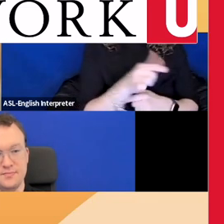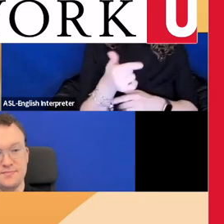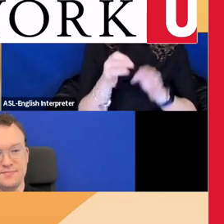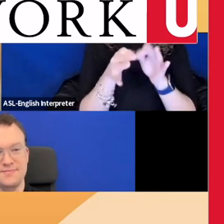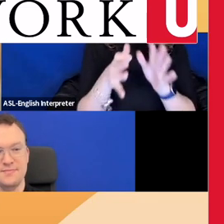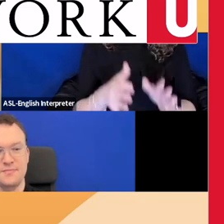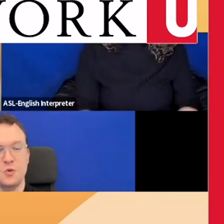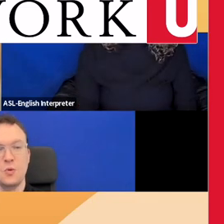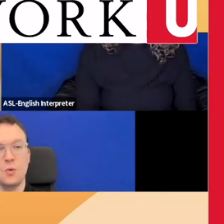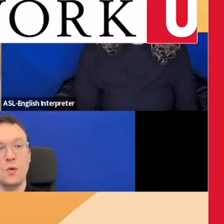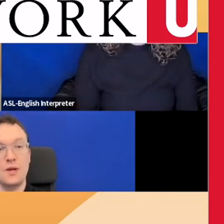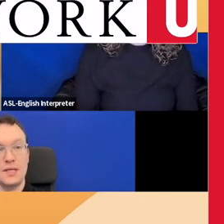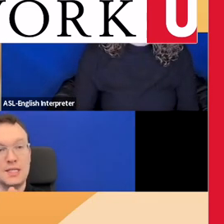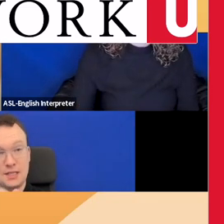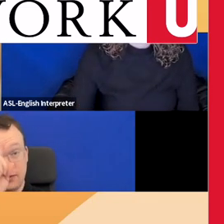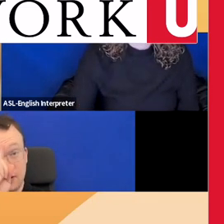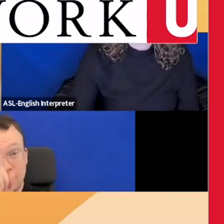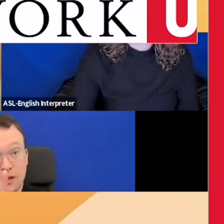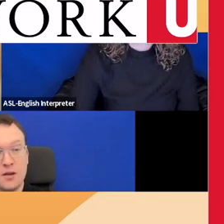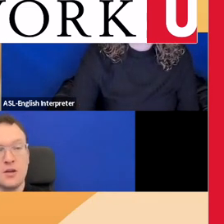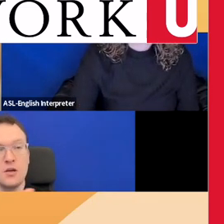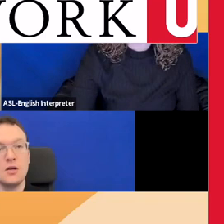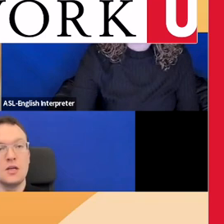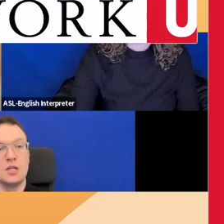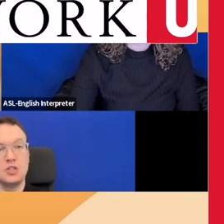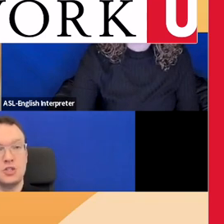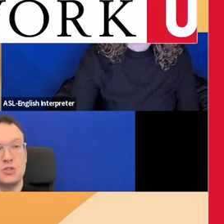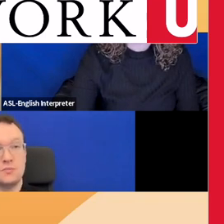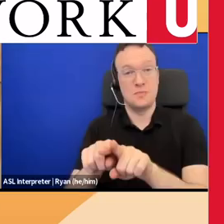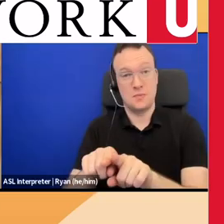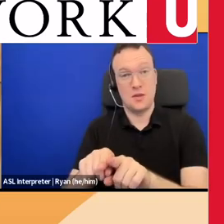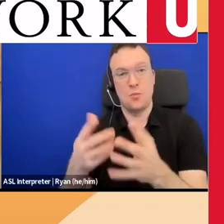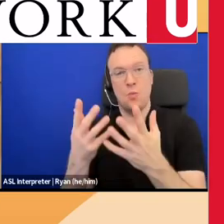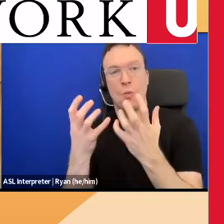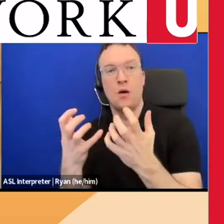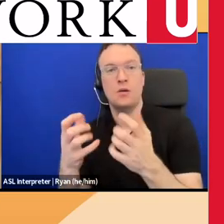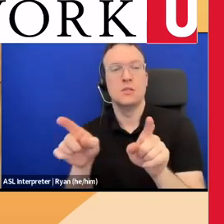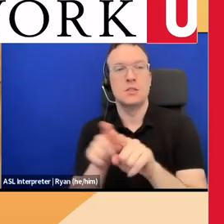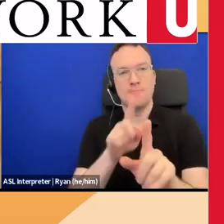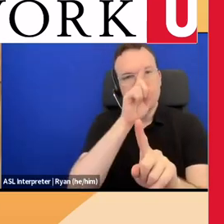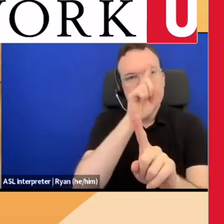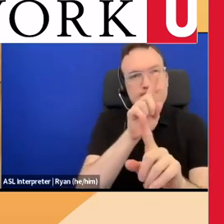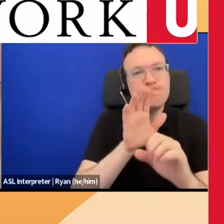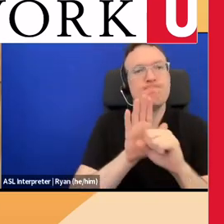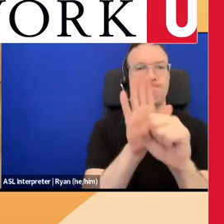identification, shared need or desire, or a shared commitment to a cause or a struggle.